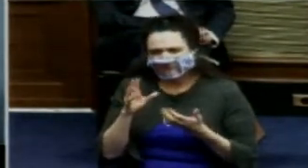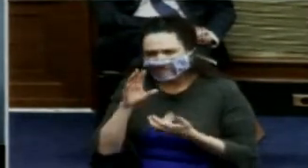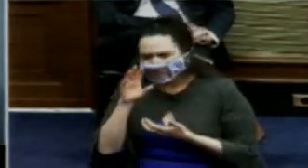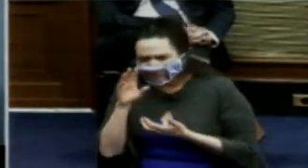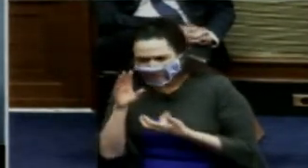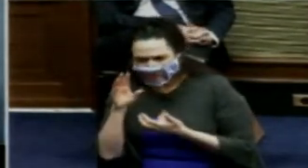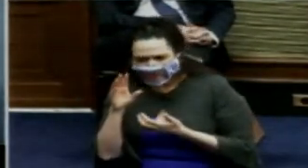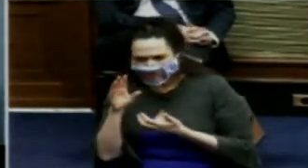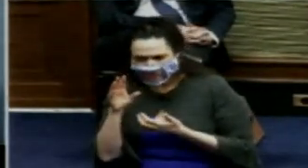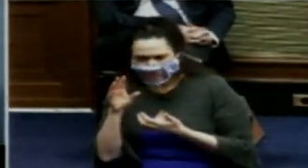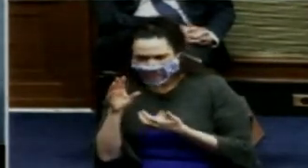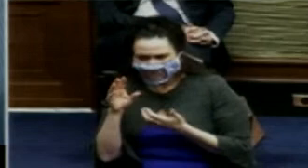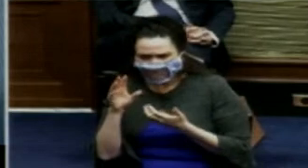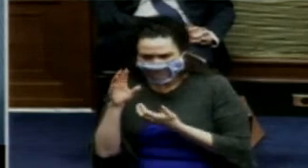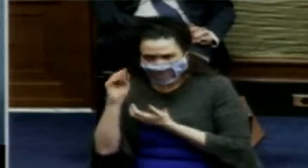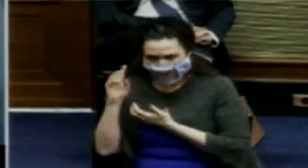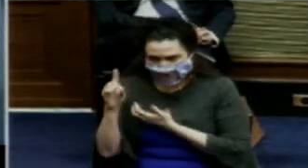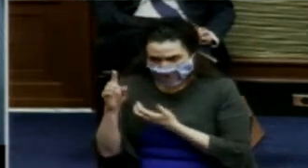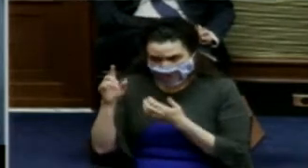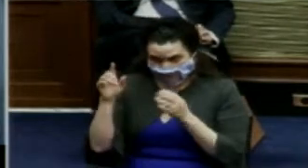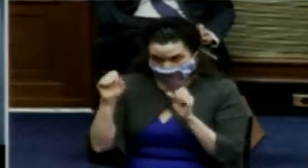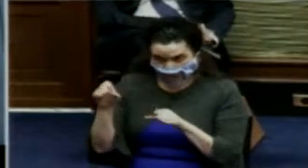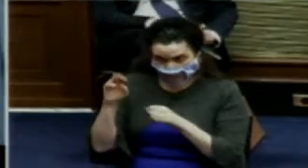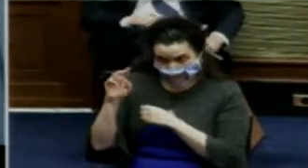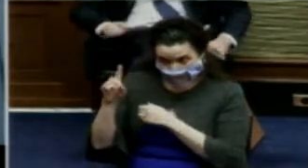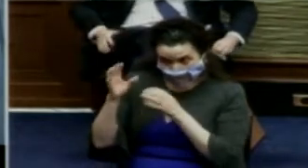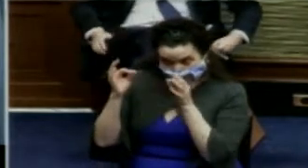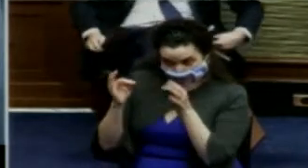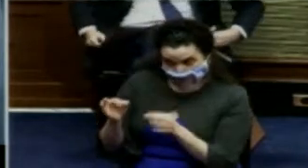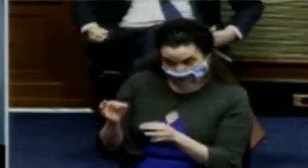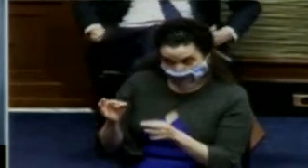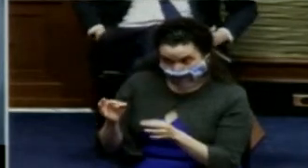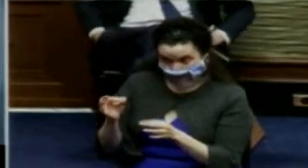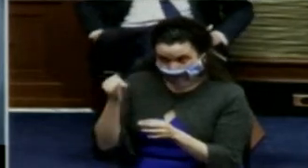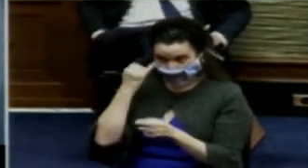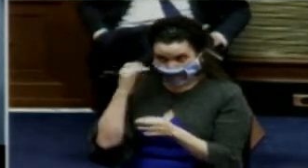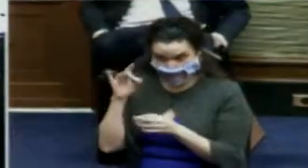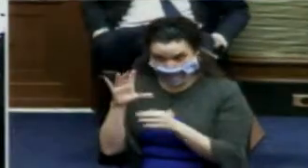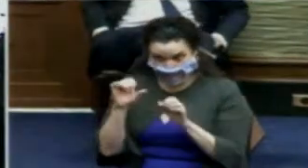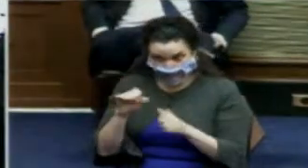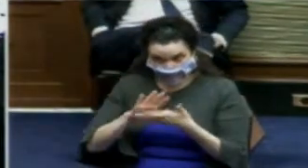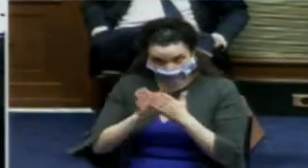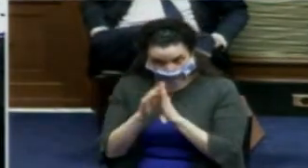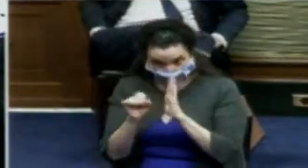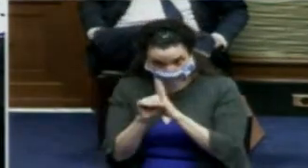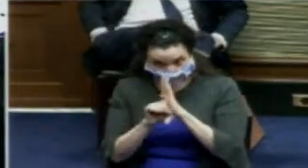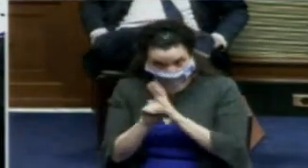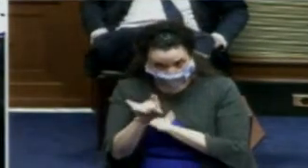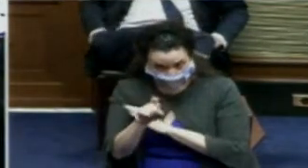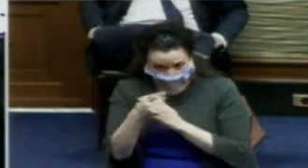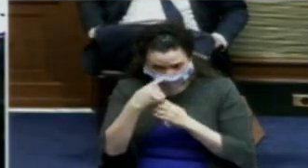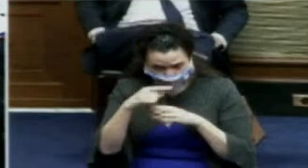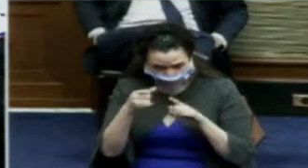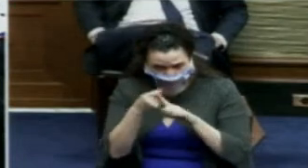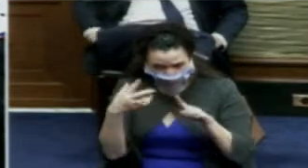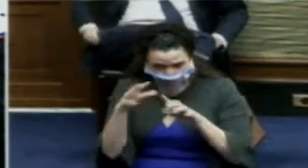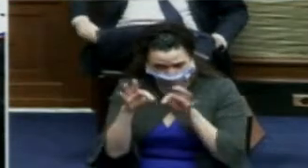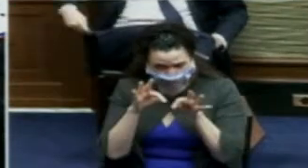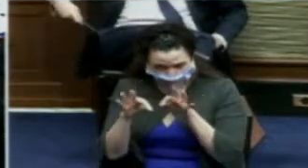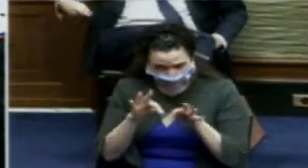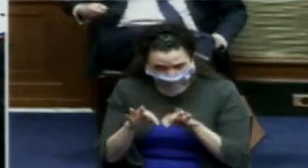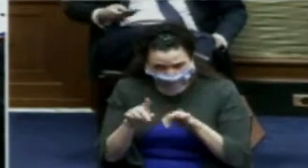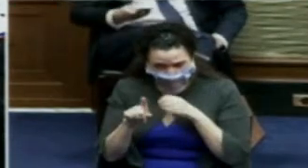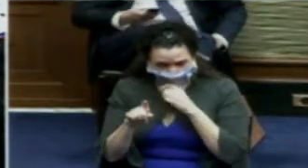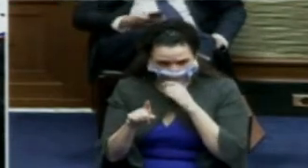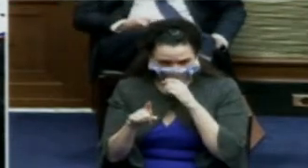have in the district's push for statehood? Sure. Thank you for the question, Congressman. So one of the issues